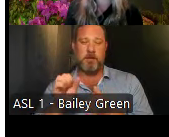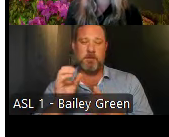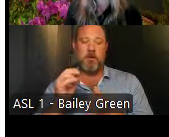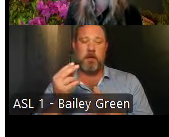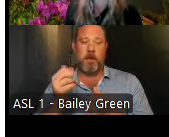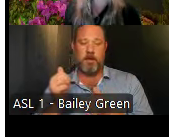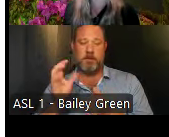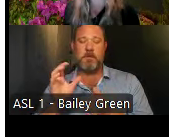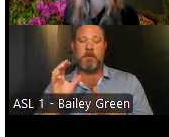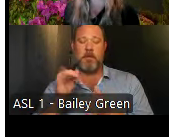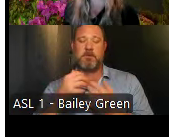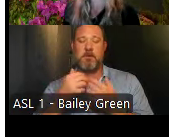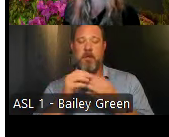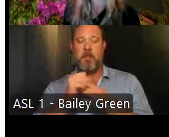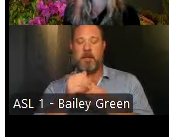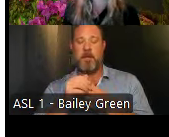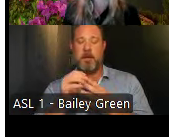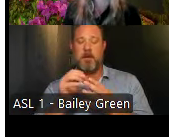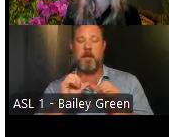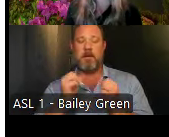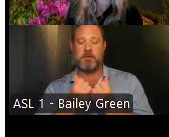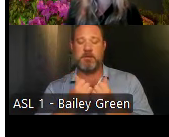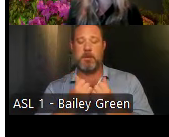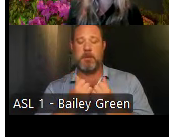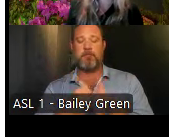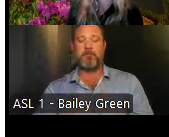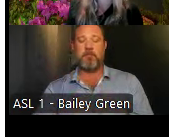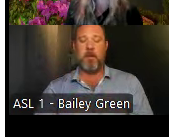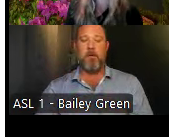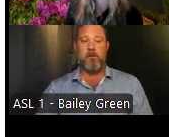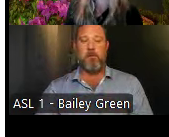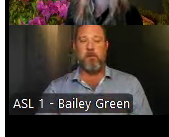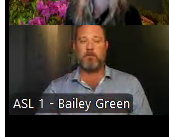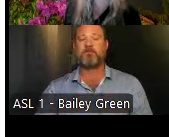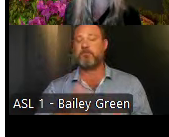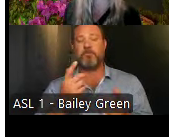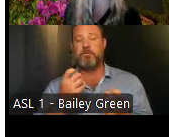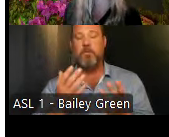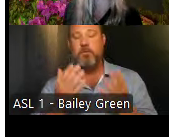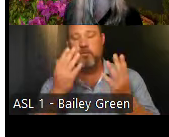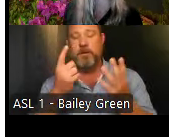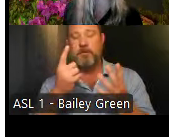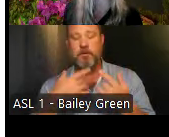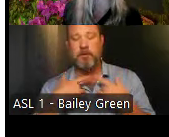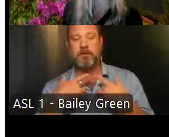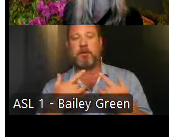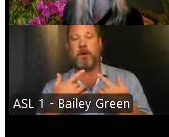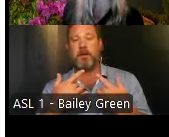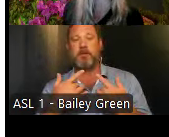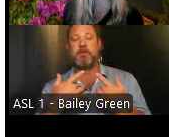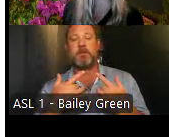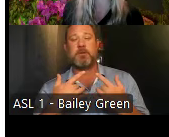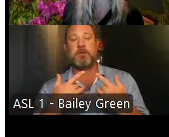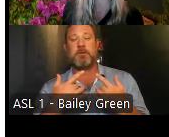Behavioral Health, would be the lead agency on that side. So I just want to raise it for your consideration. And